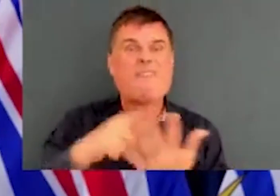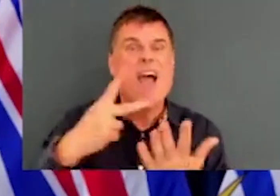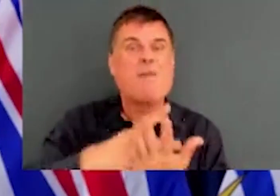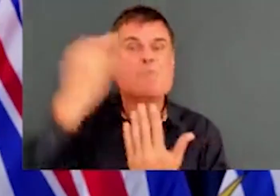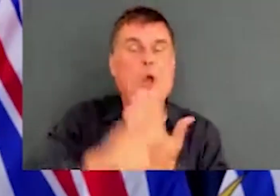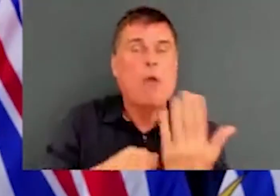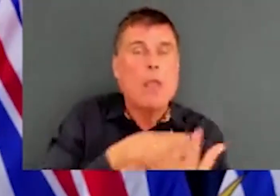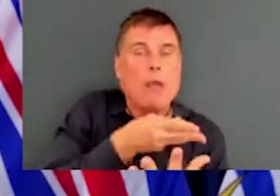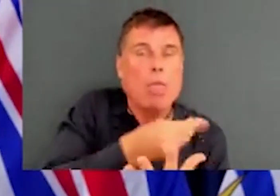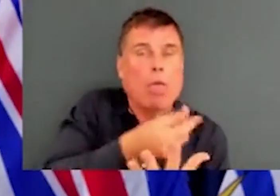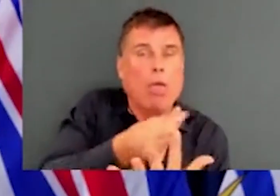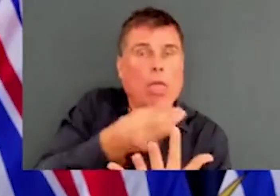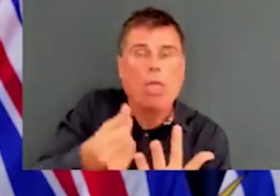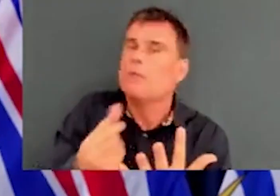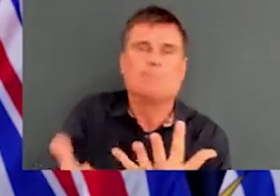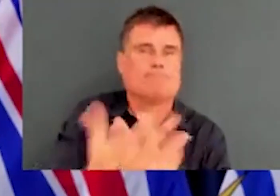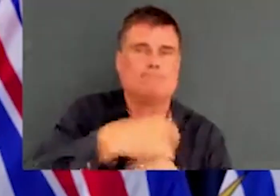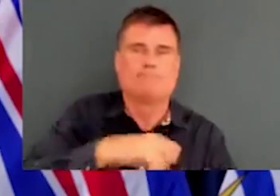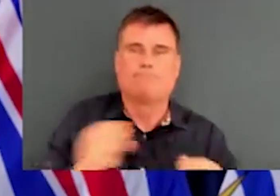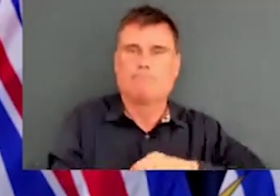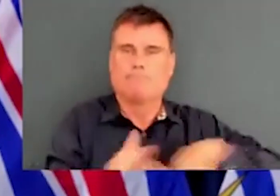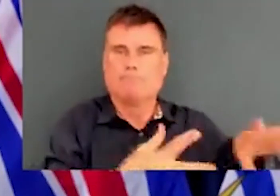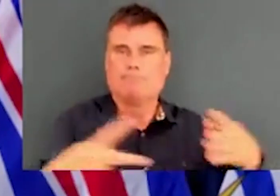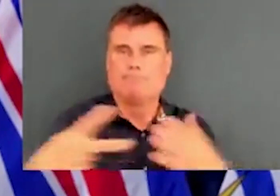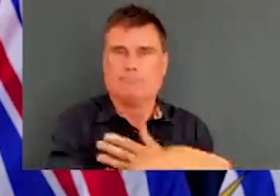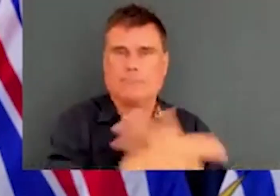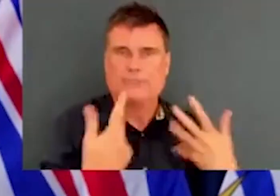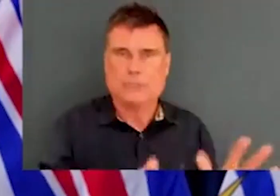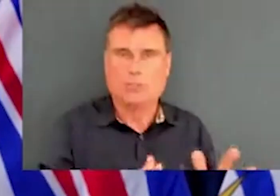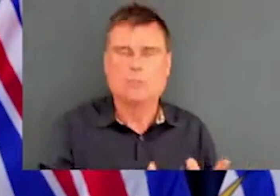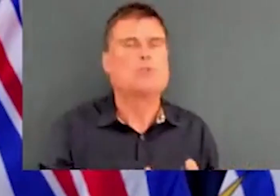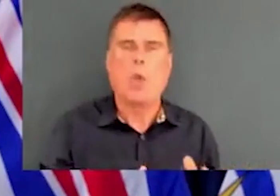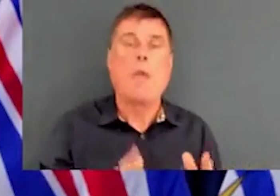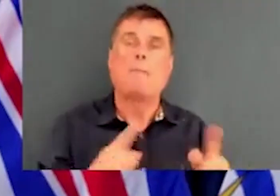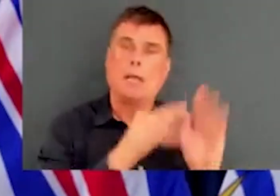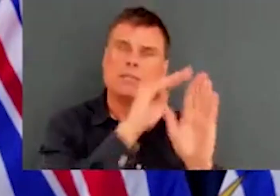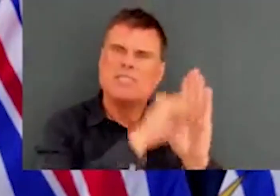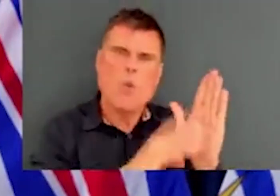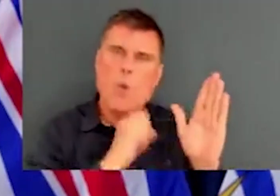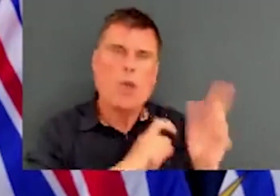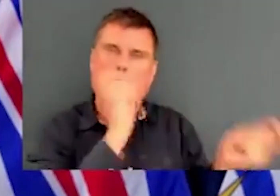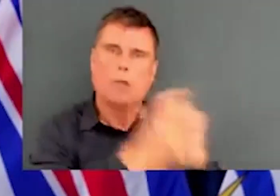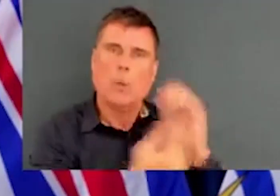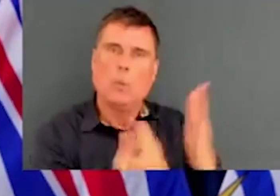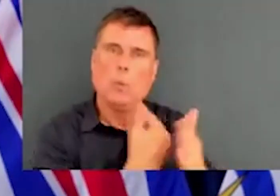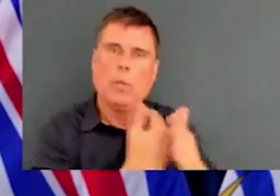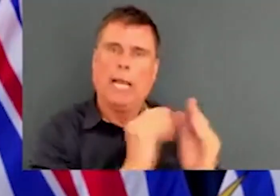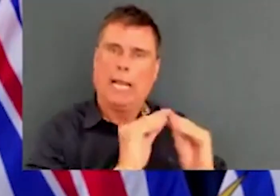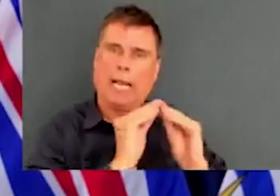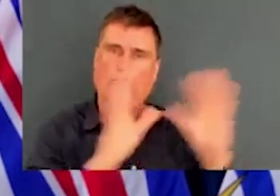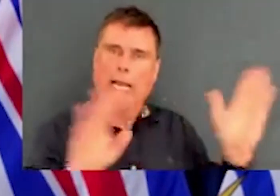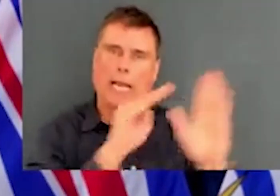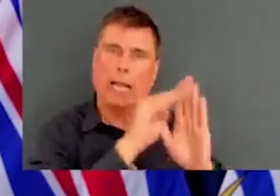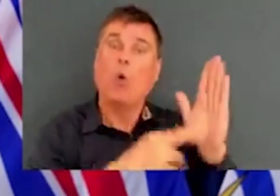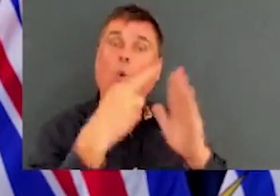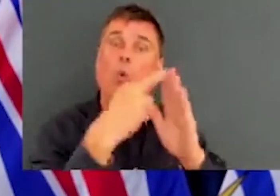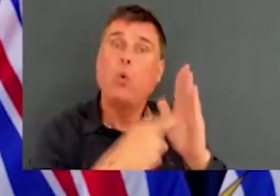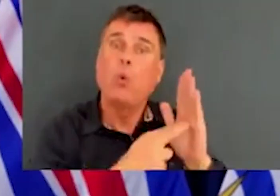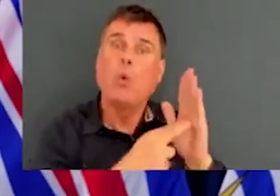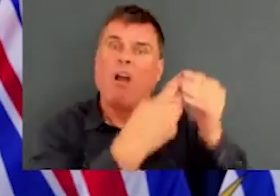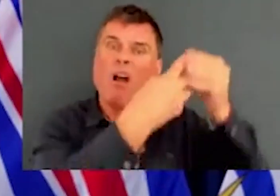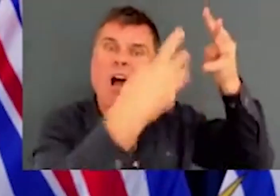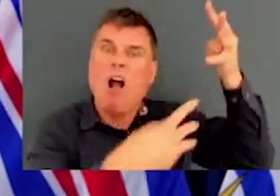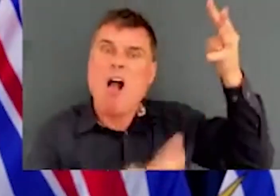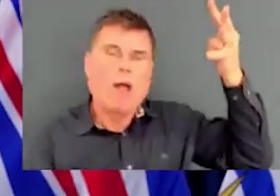actually will shrink down the regulations, although some of them have yet to be written. But the goal is to make that